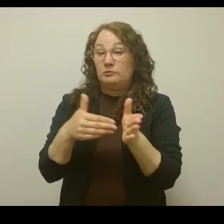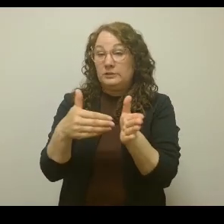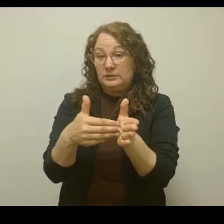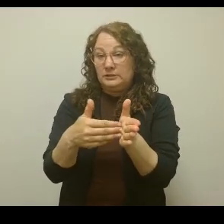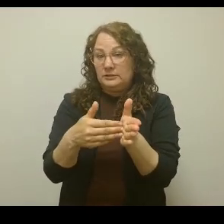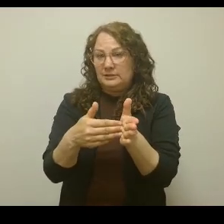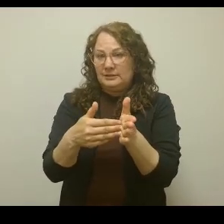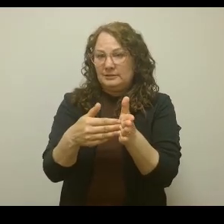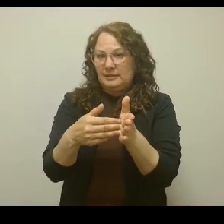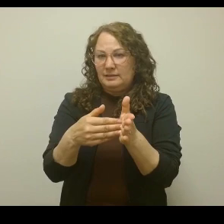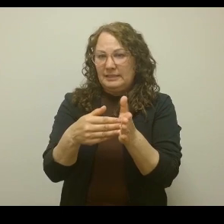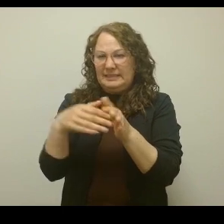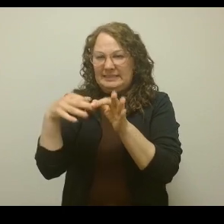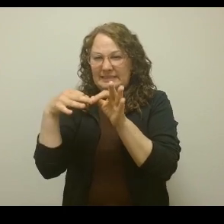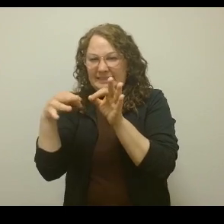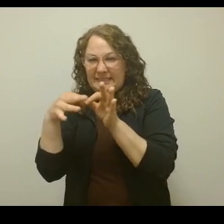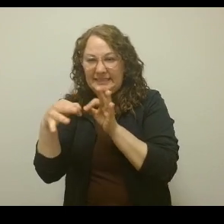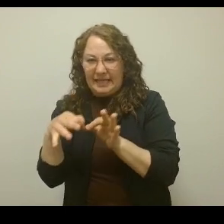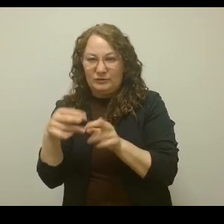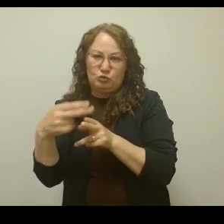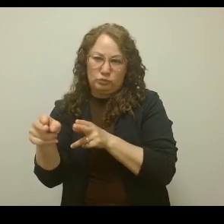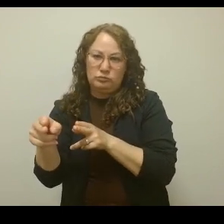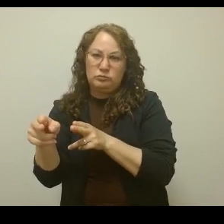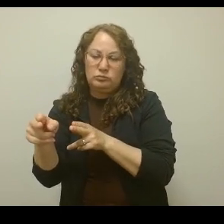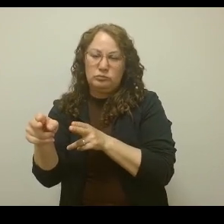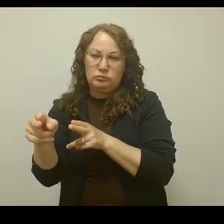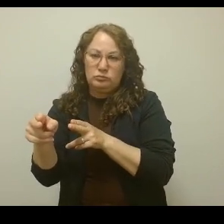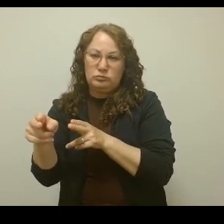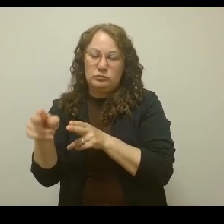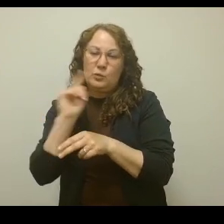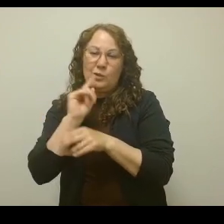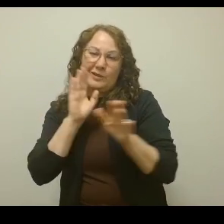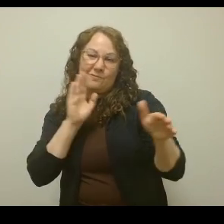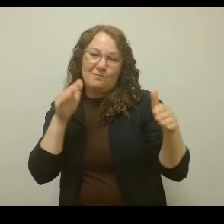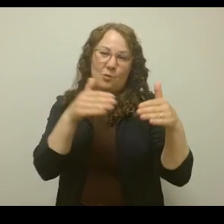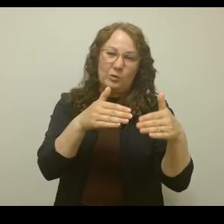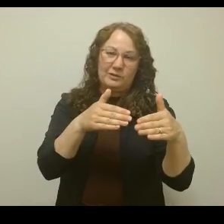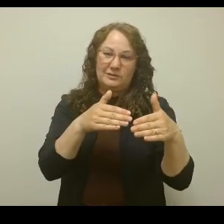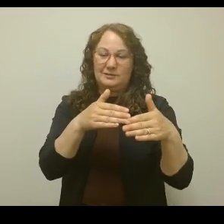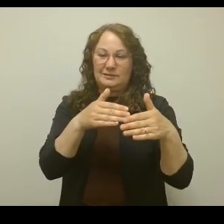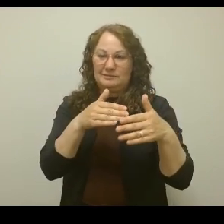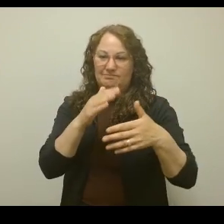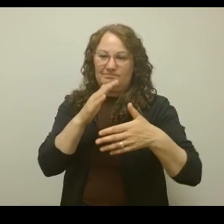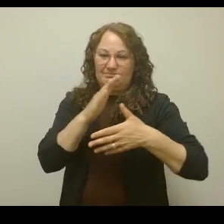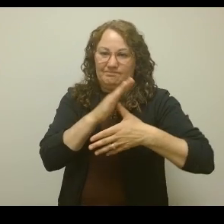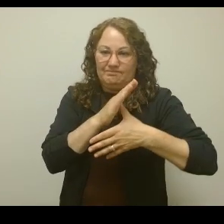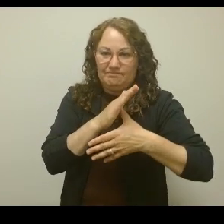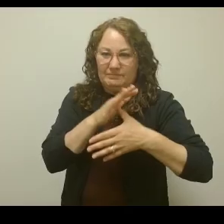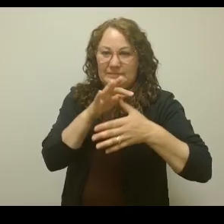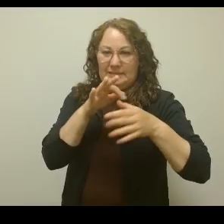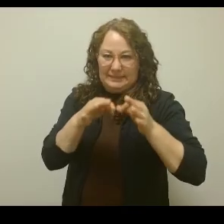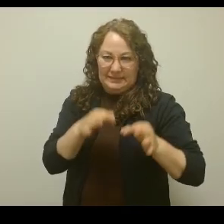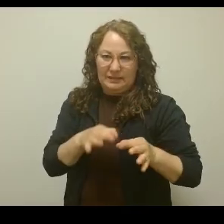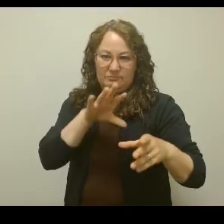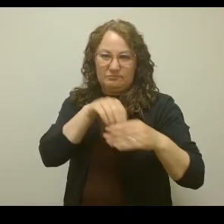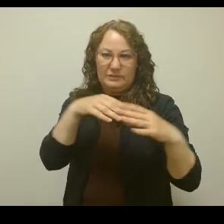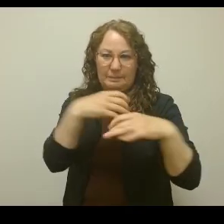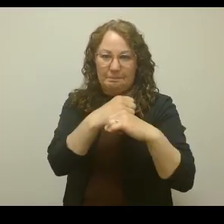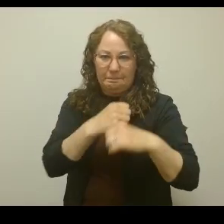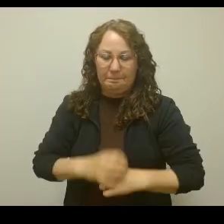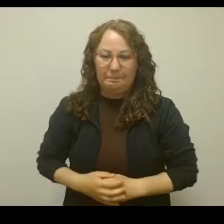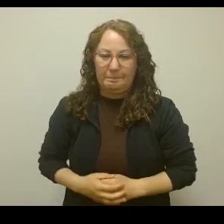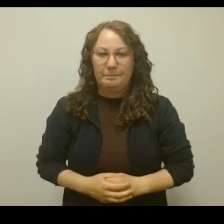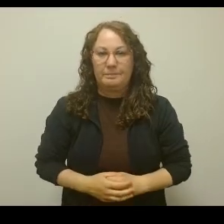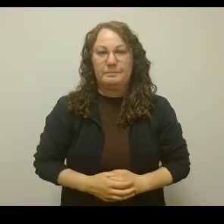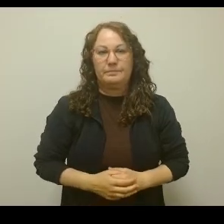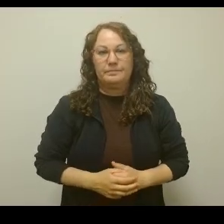keep the details quite brief, and only the most relevant details are included in our summaries.